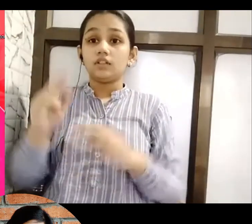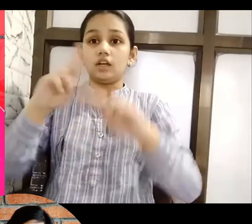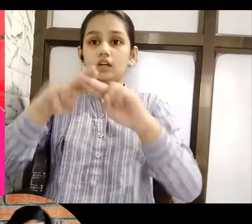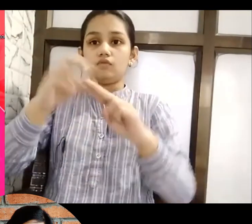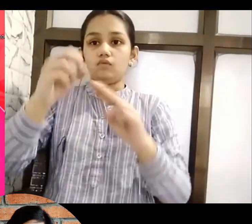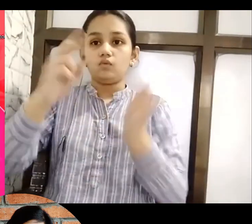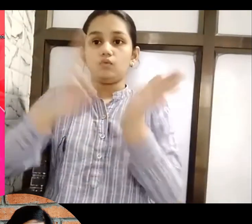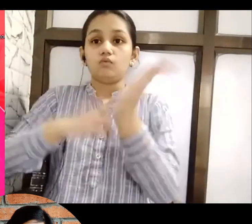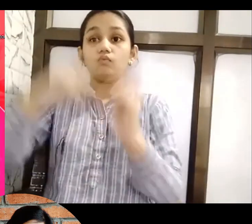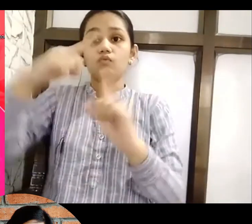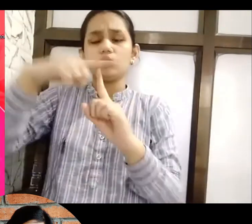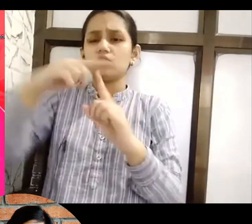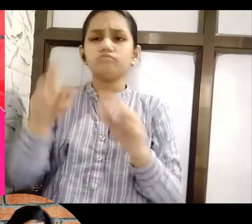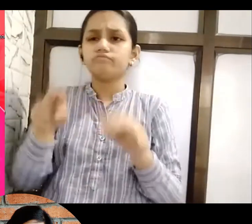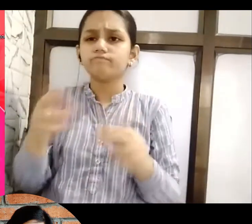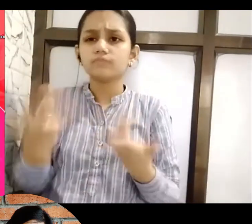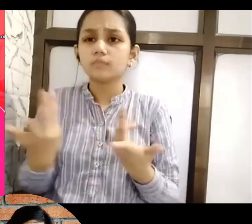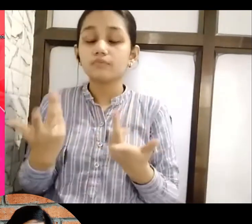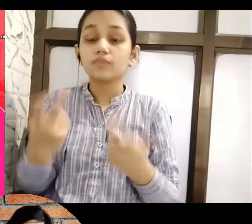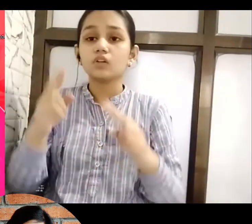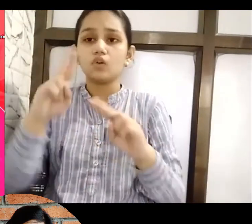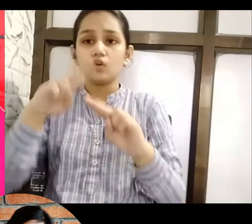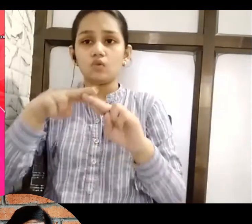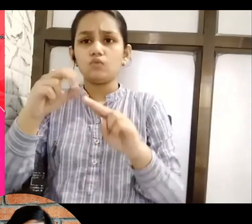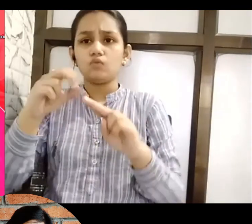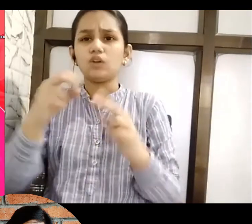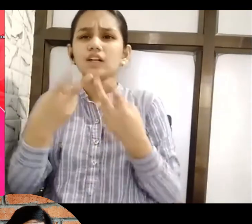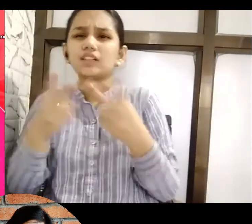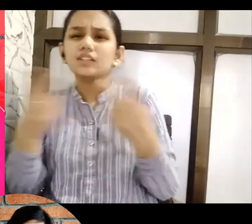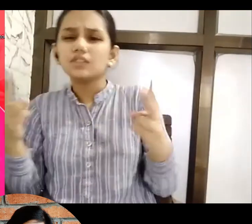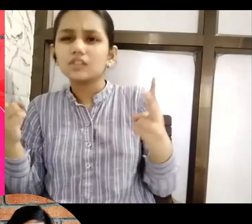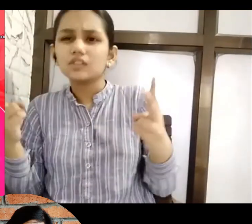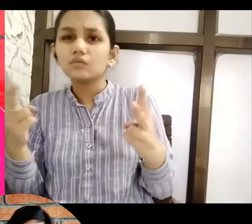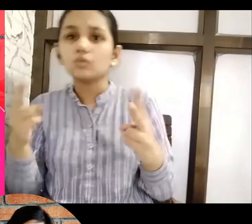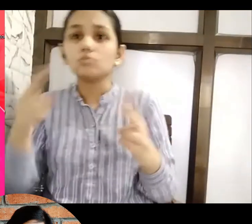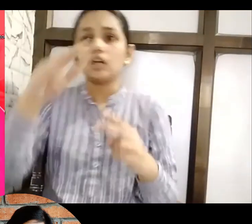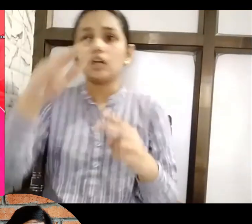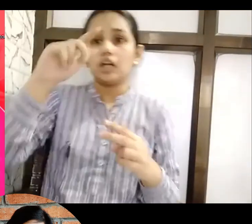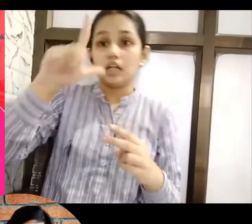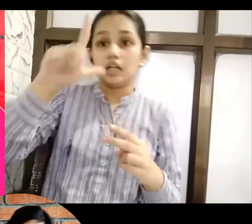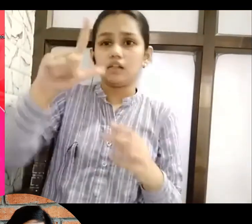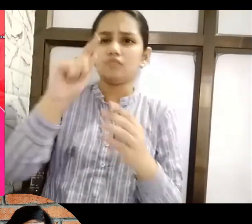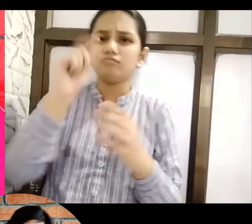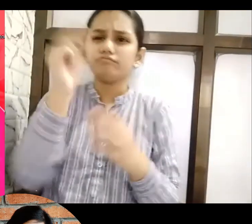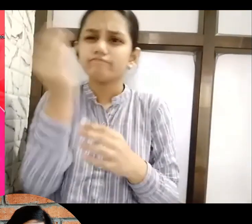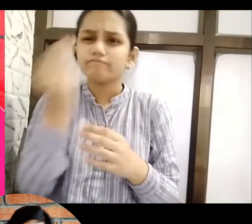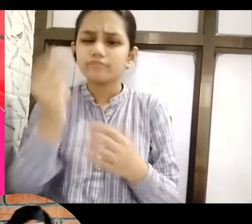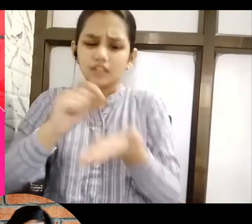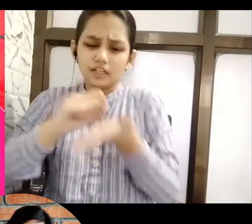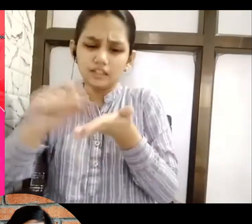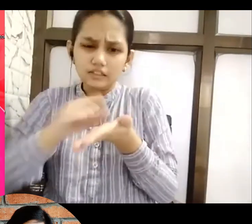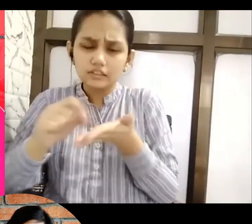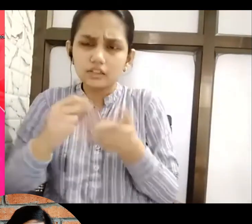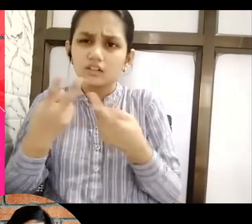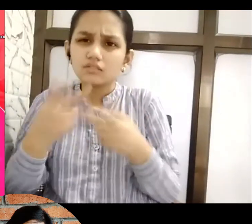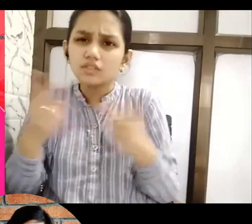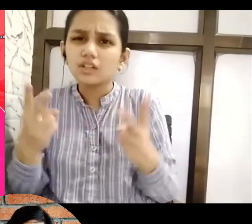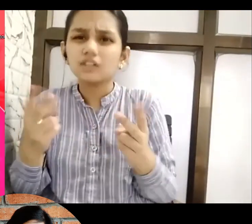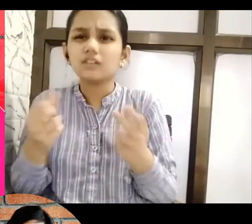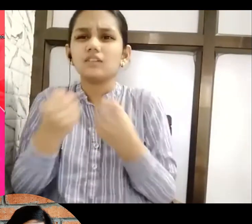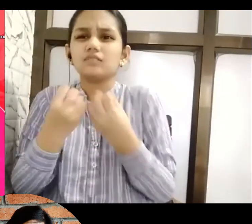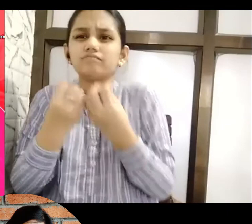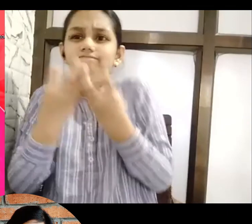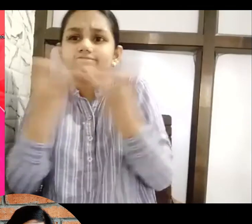is font? Font are different type of letterings, handwritings. Yeah, if I want to use some other handwriting, I can use